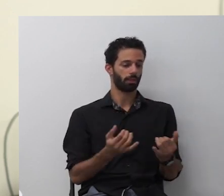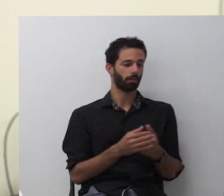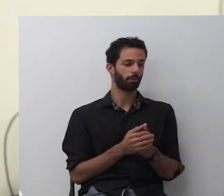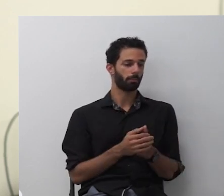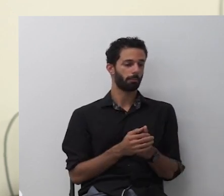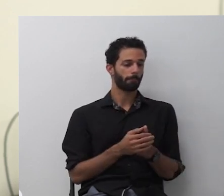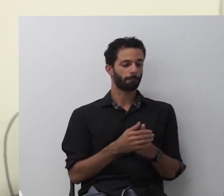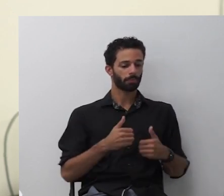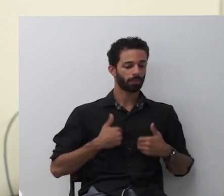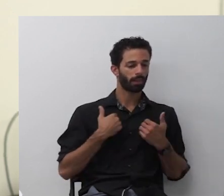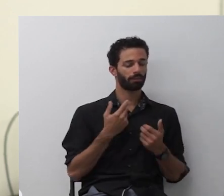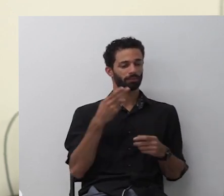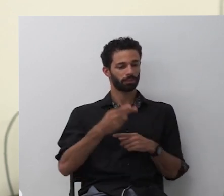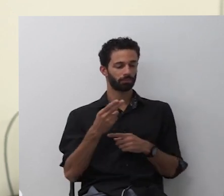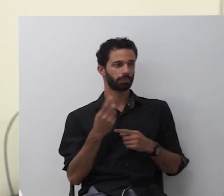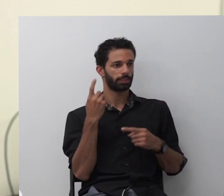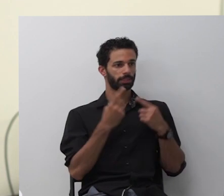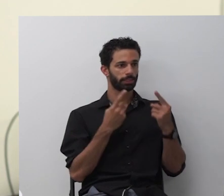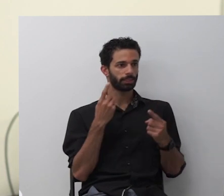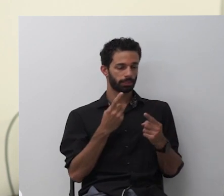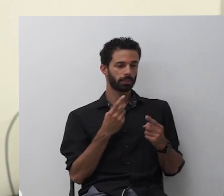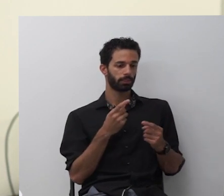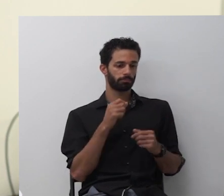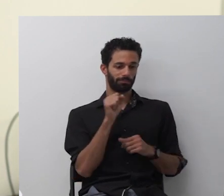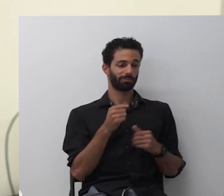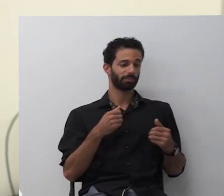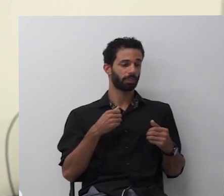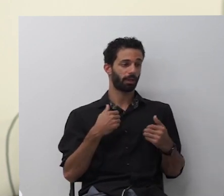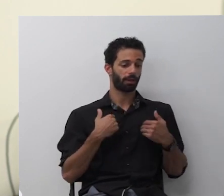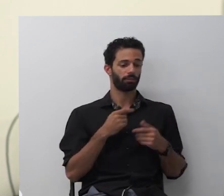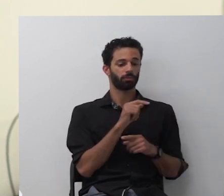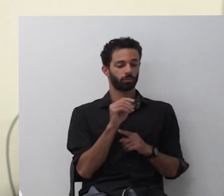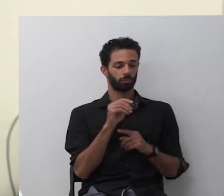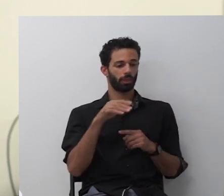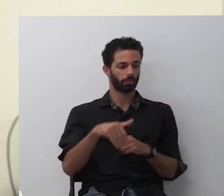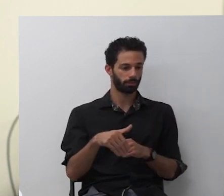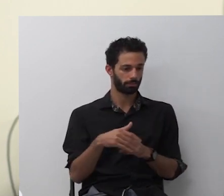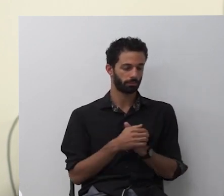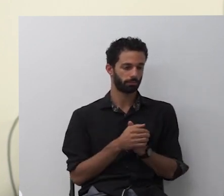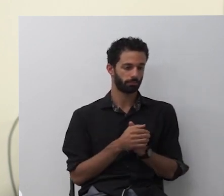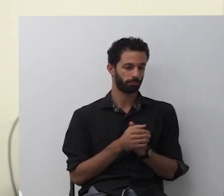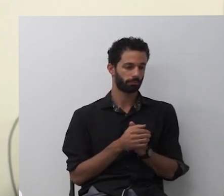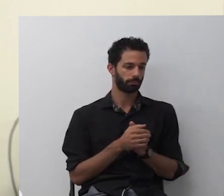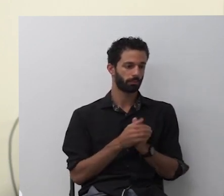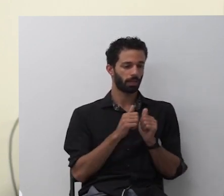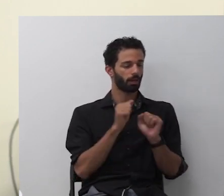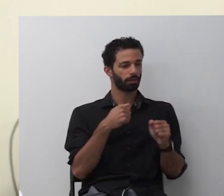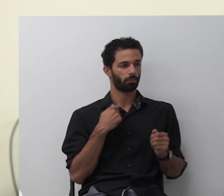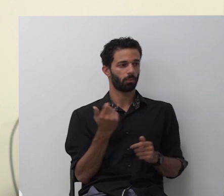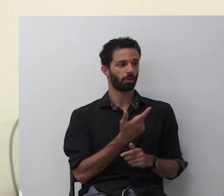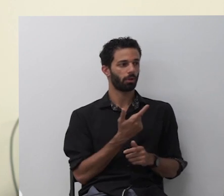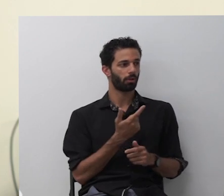and history, there is such a thing as being too late." How can each of us contend with the urgency of this